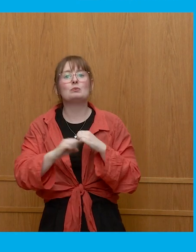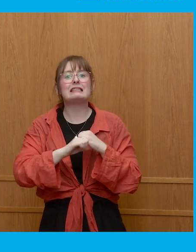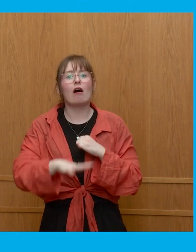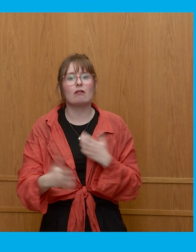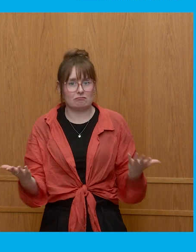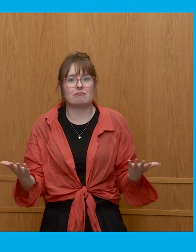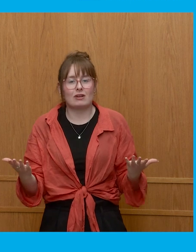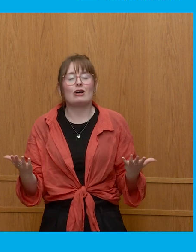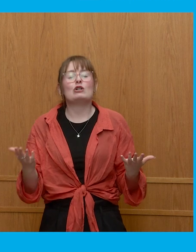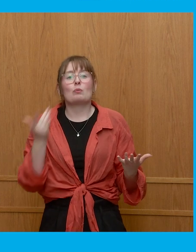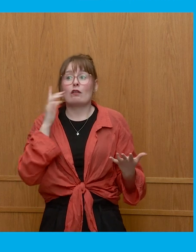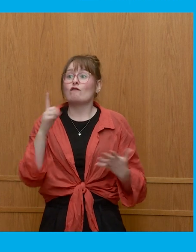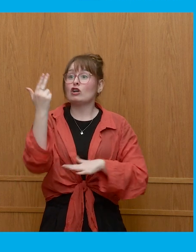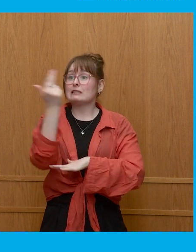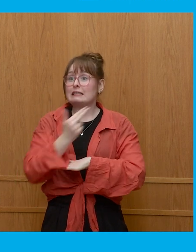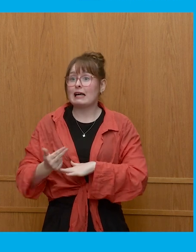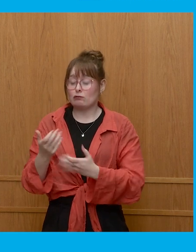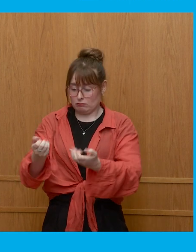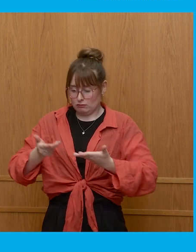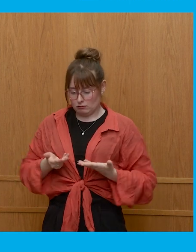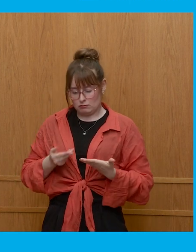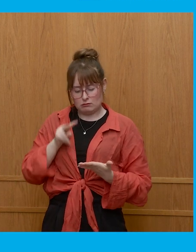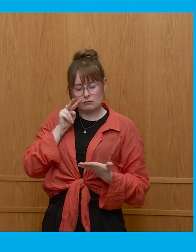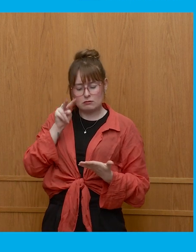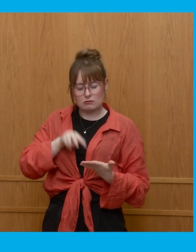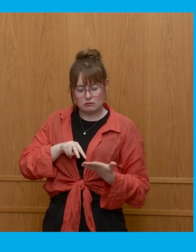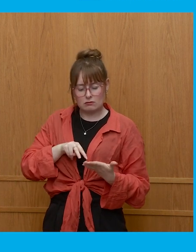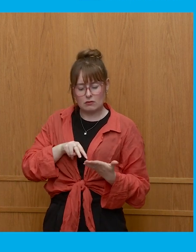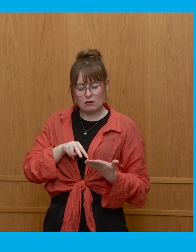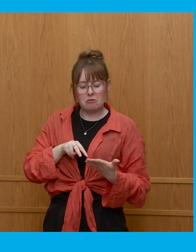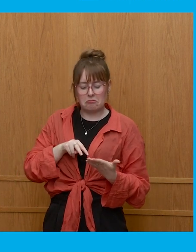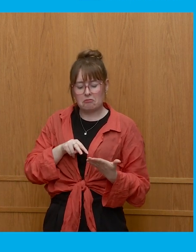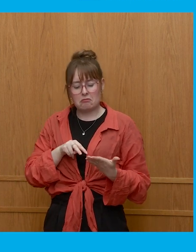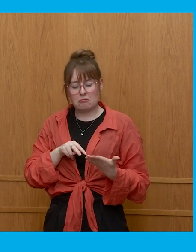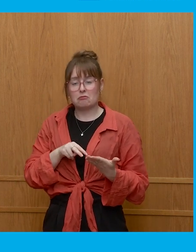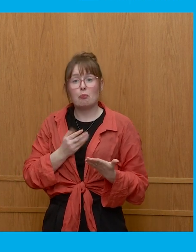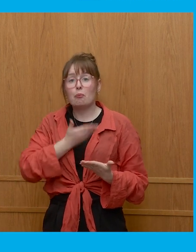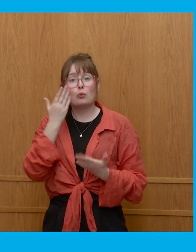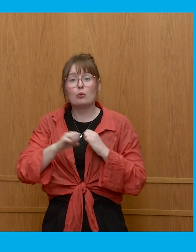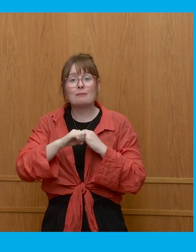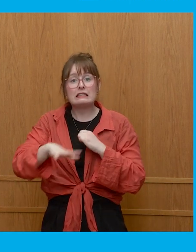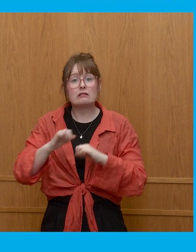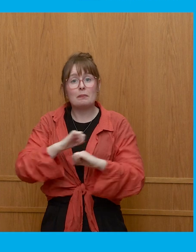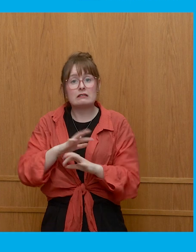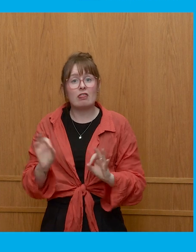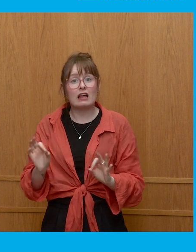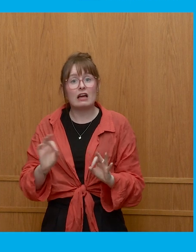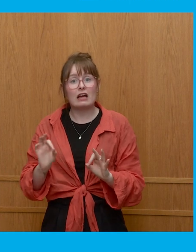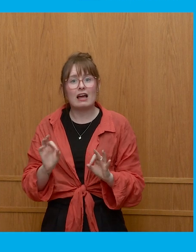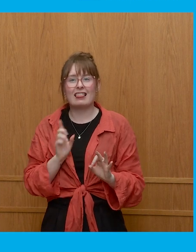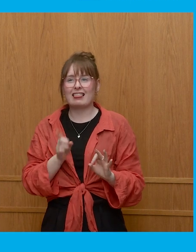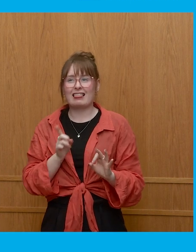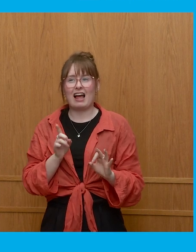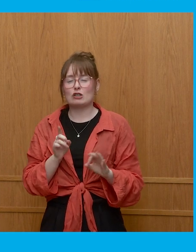yet, when the first designs we saw as members came up, they simply weren't included. And self-evidently, that wasn't a very